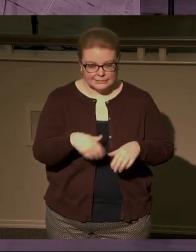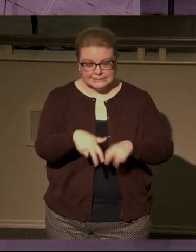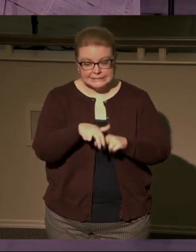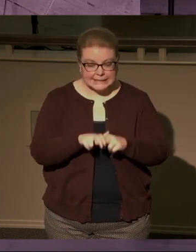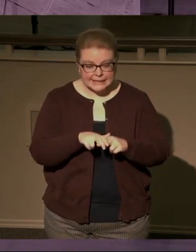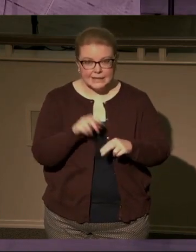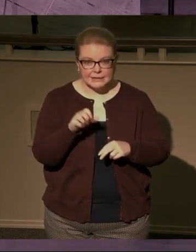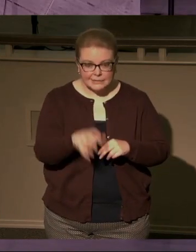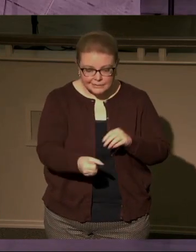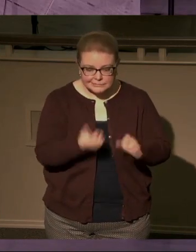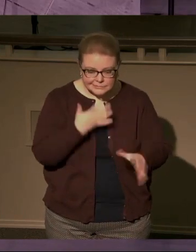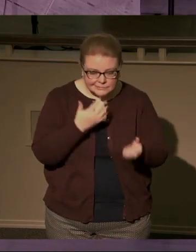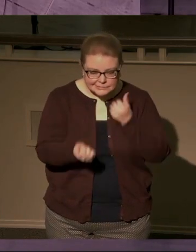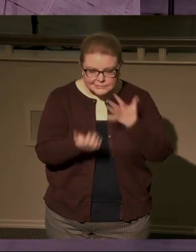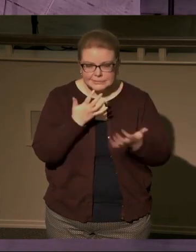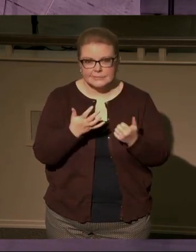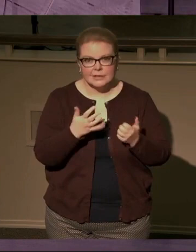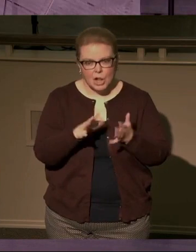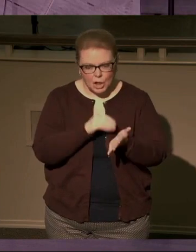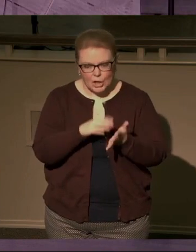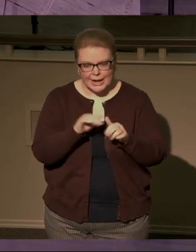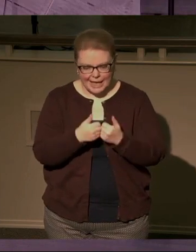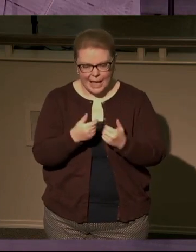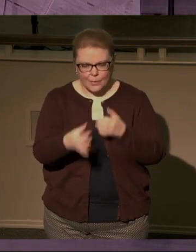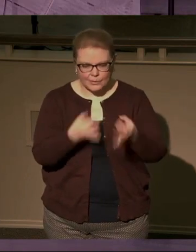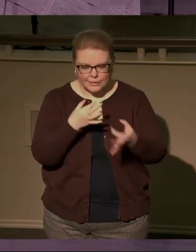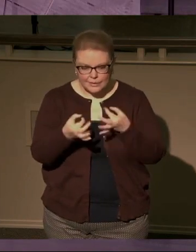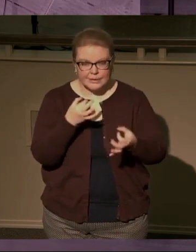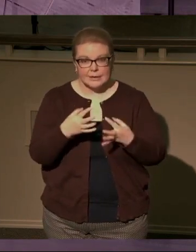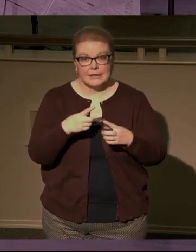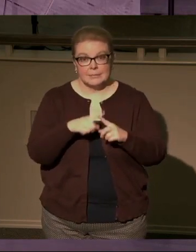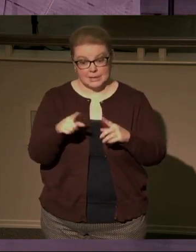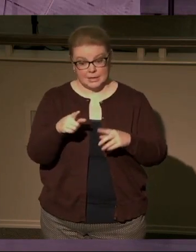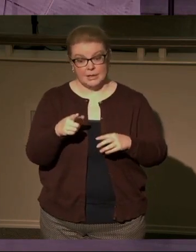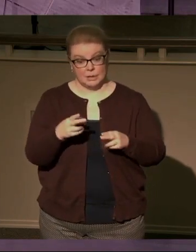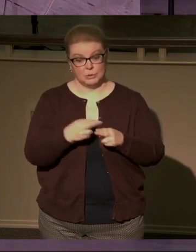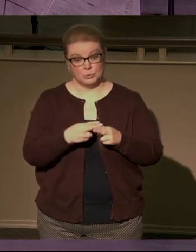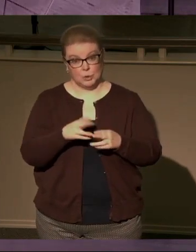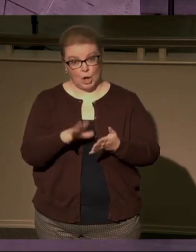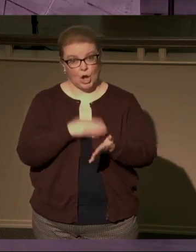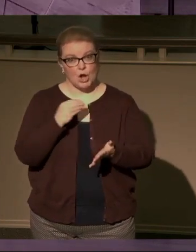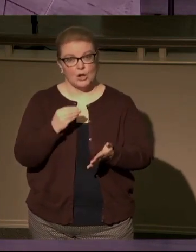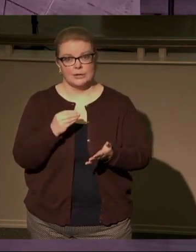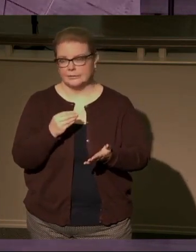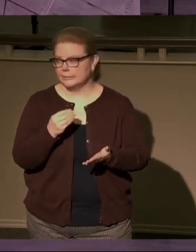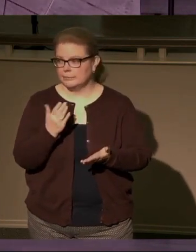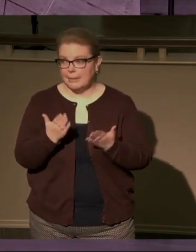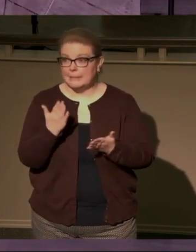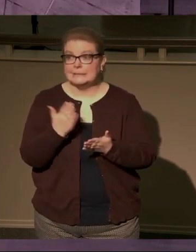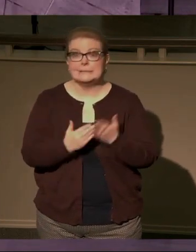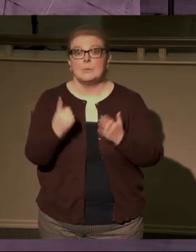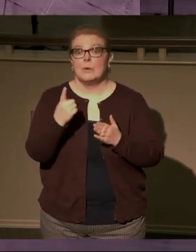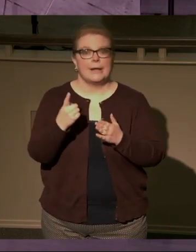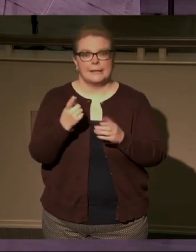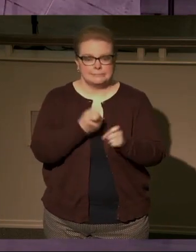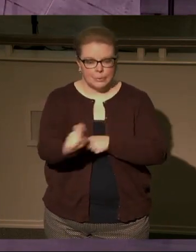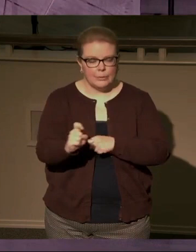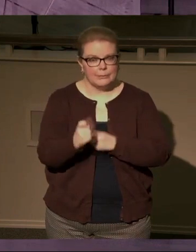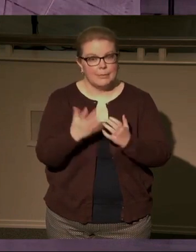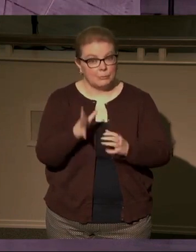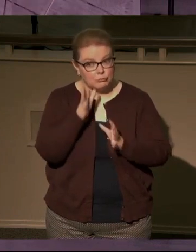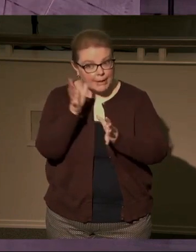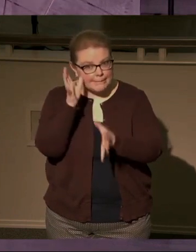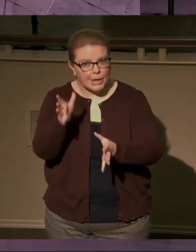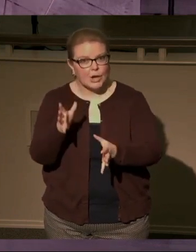trying to pick them up. Fine motor skills learned there. But they soon learned, somebody spoiled it, probably your grandparents, spoiled them